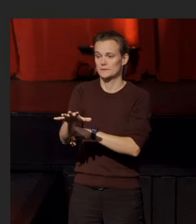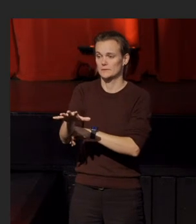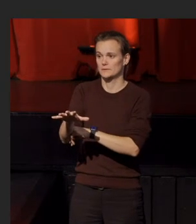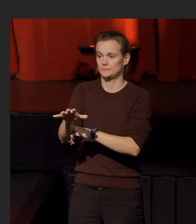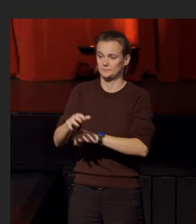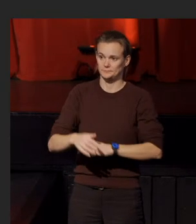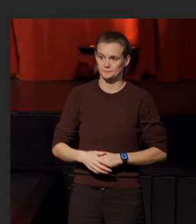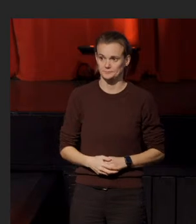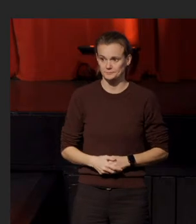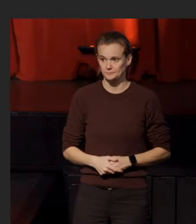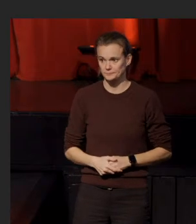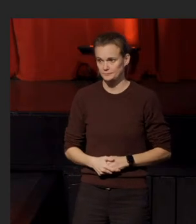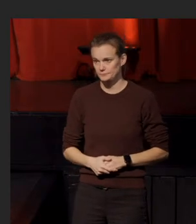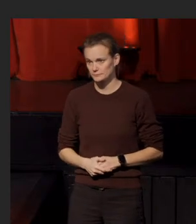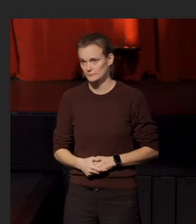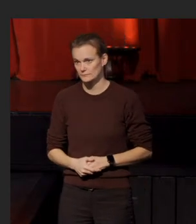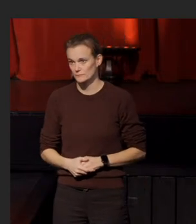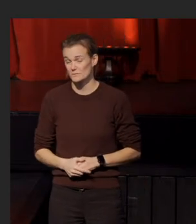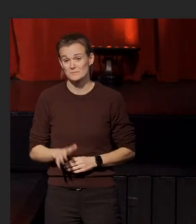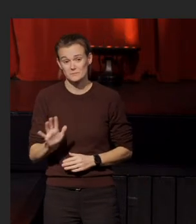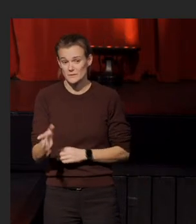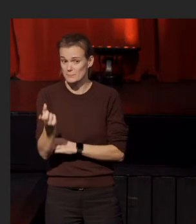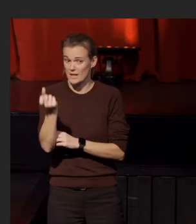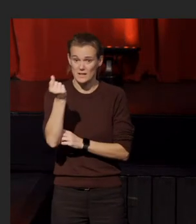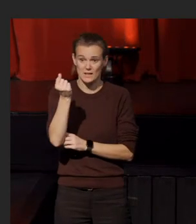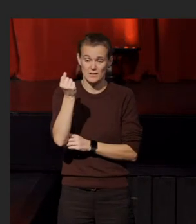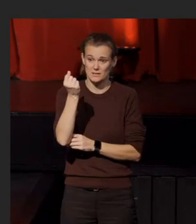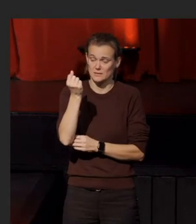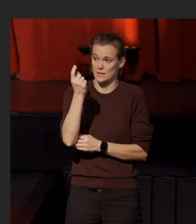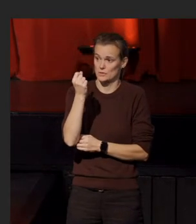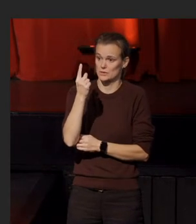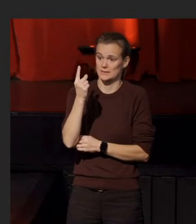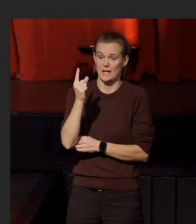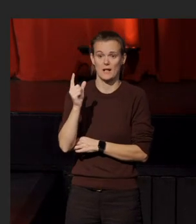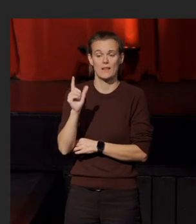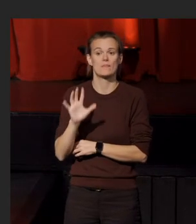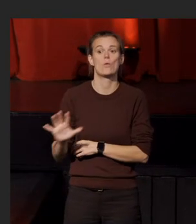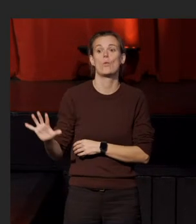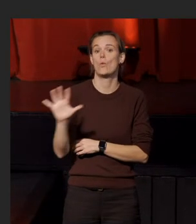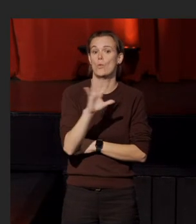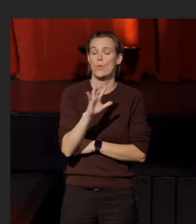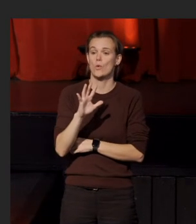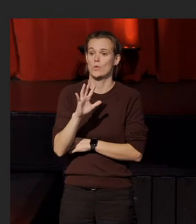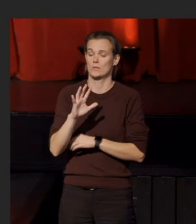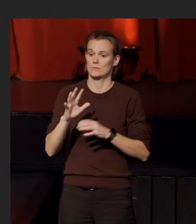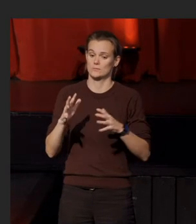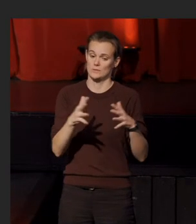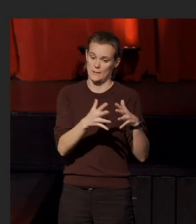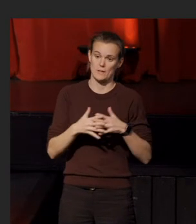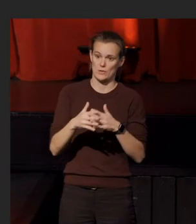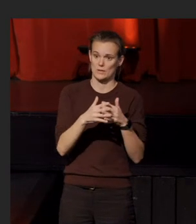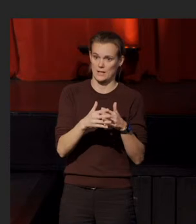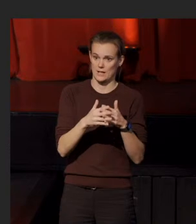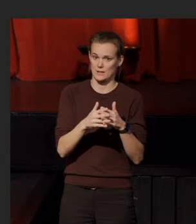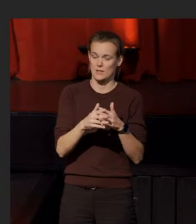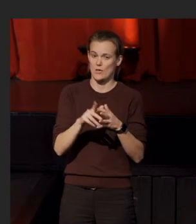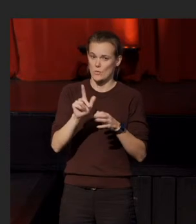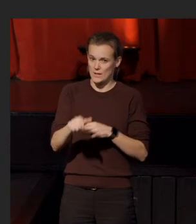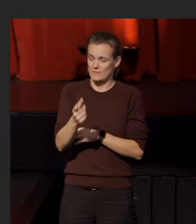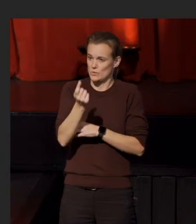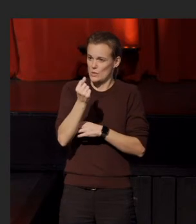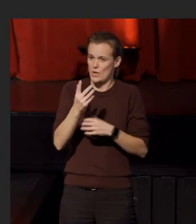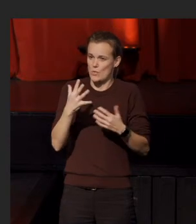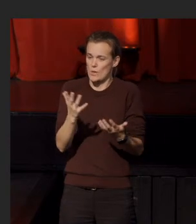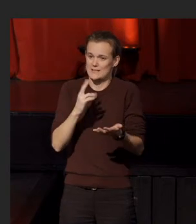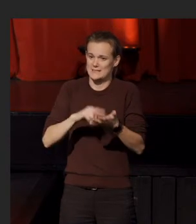training as a country, our founders' training and their role in the country in the classical understanding of what constitutes legitimate argument and